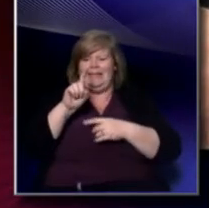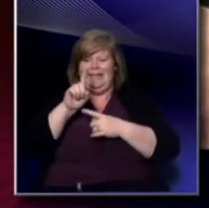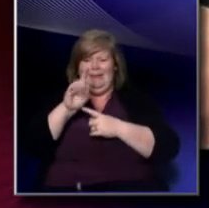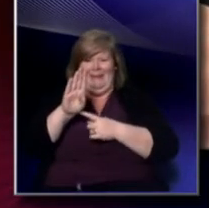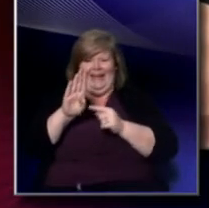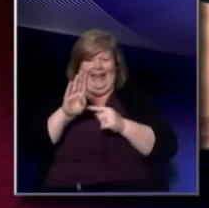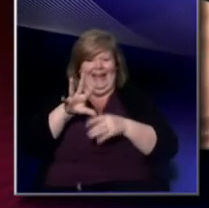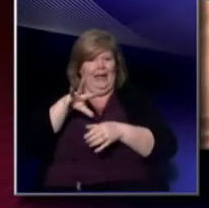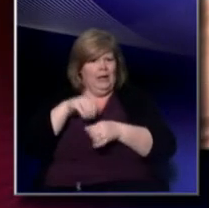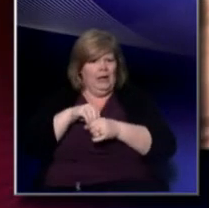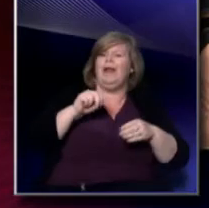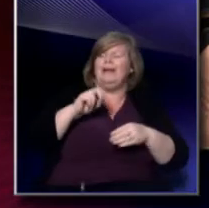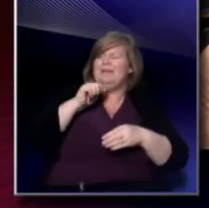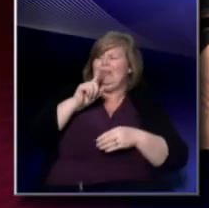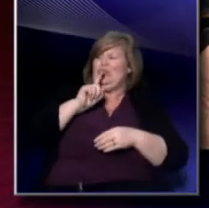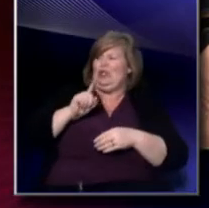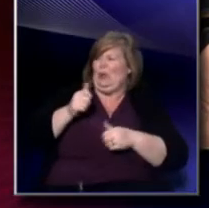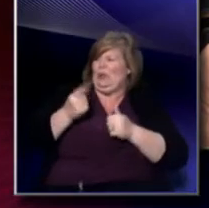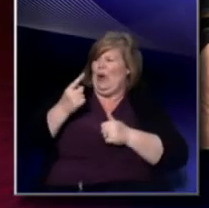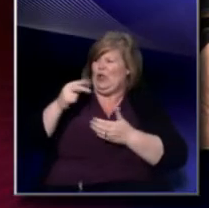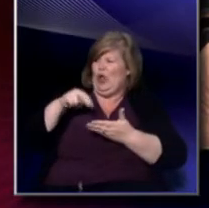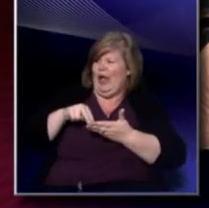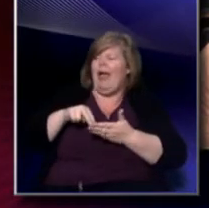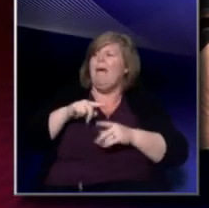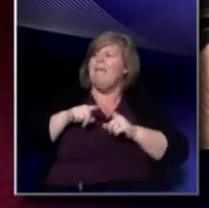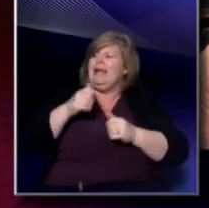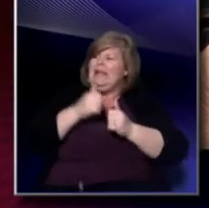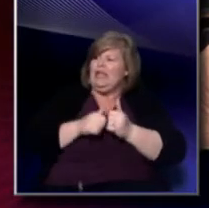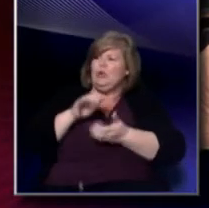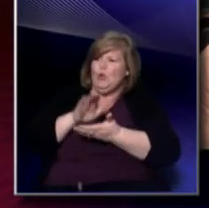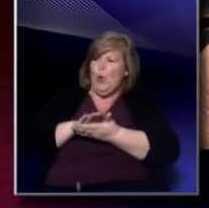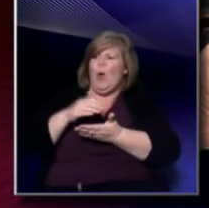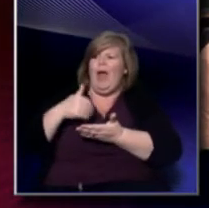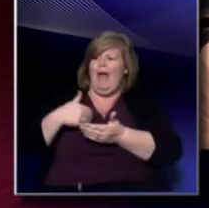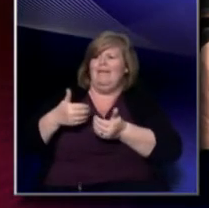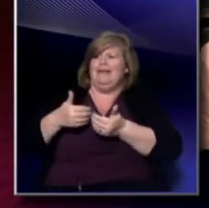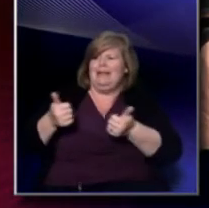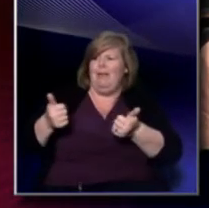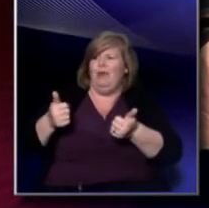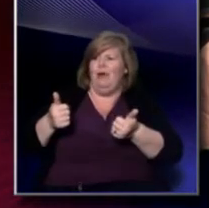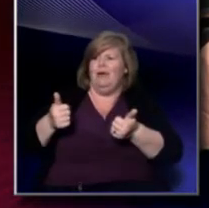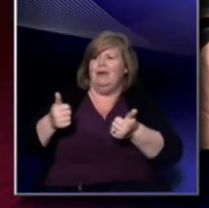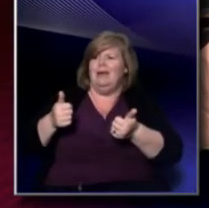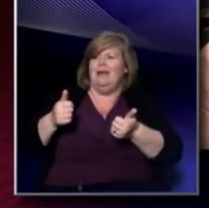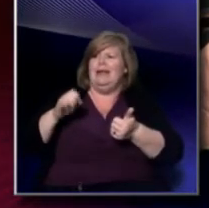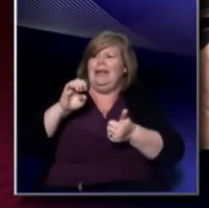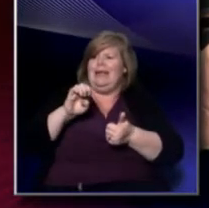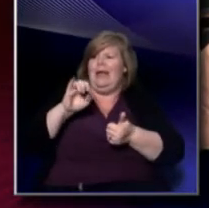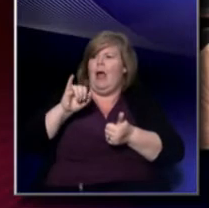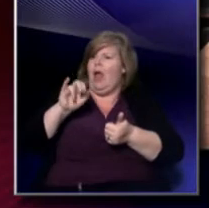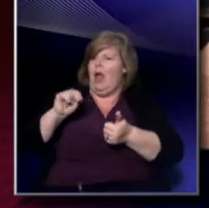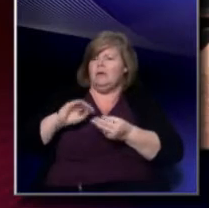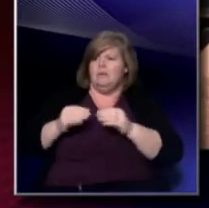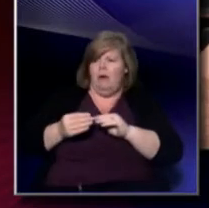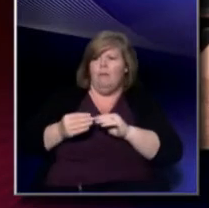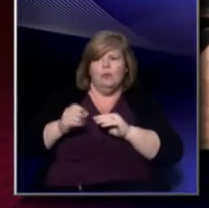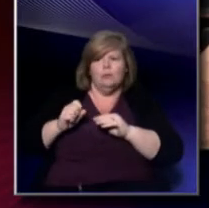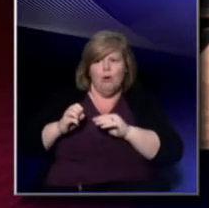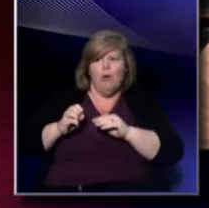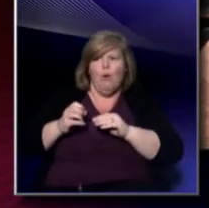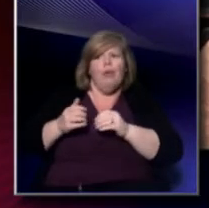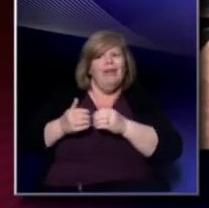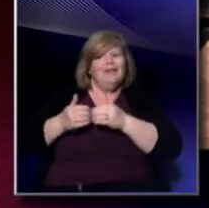ASD, is that correct? Each of those schools has a separate EIN number So they're all